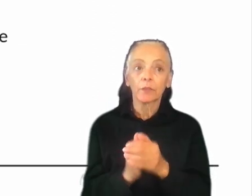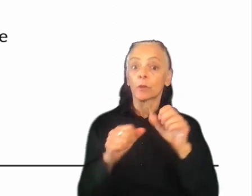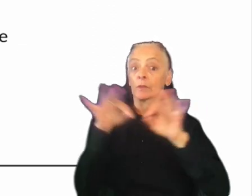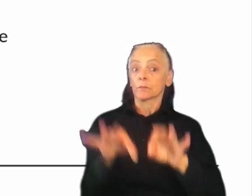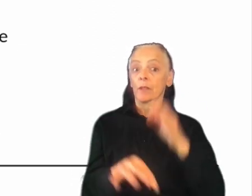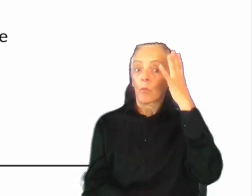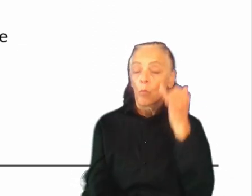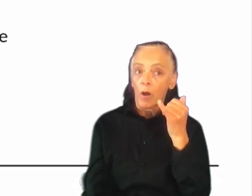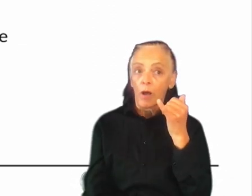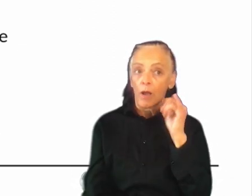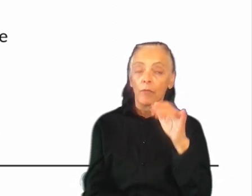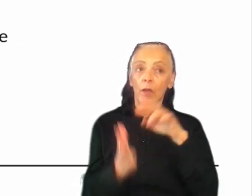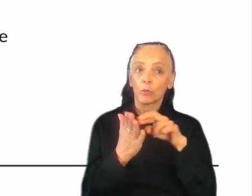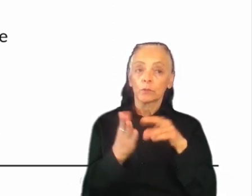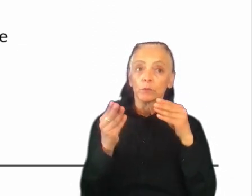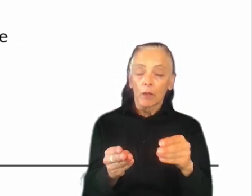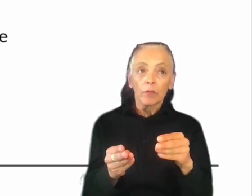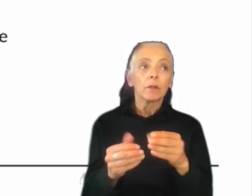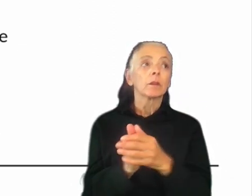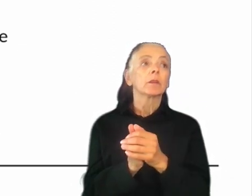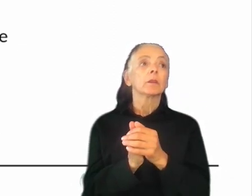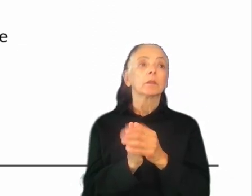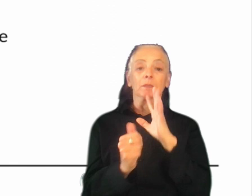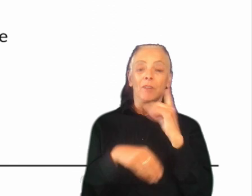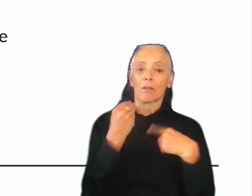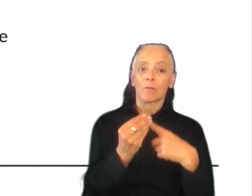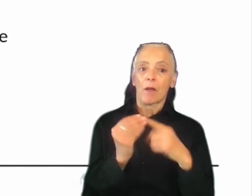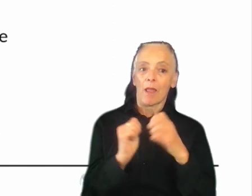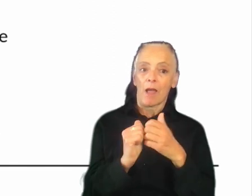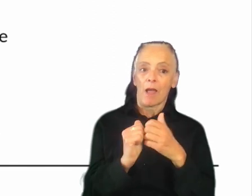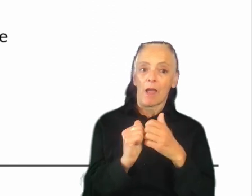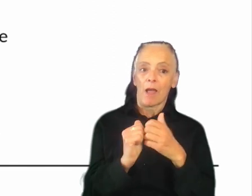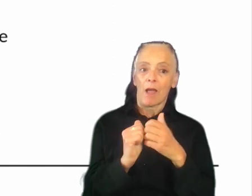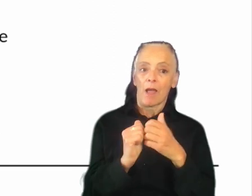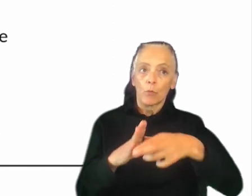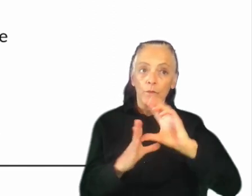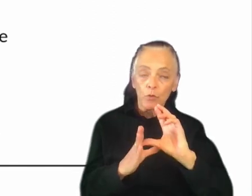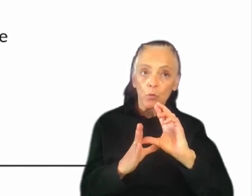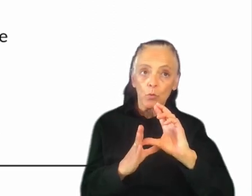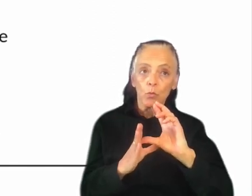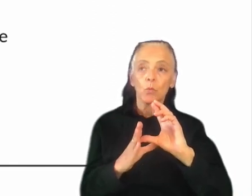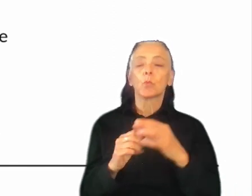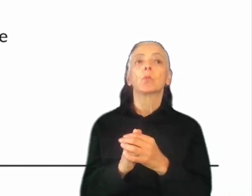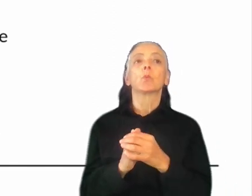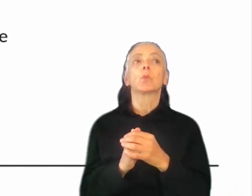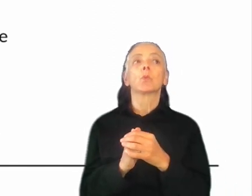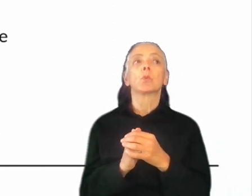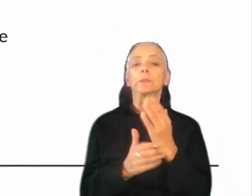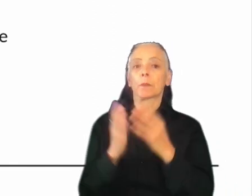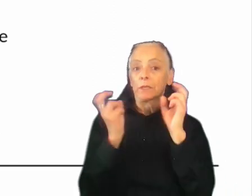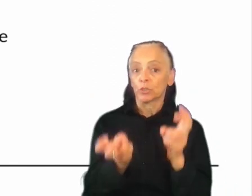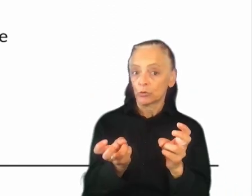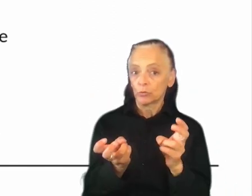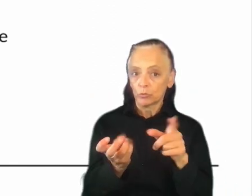explain why that's the appropriate research method you can talk about how you perform the review what you some of the